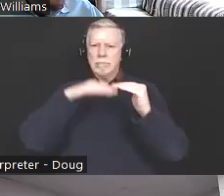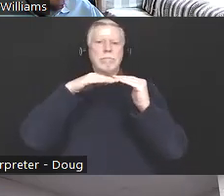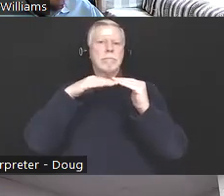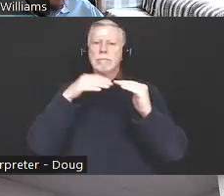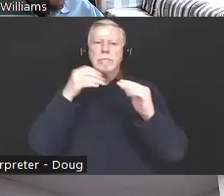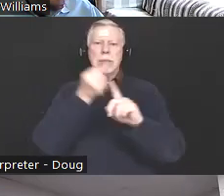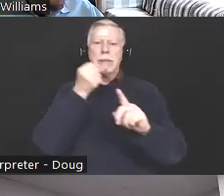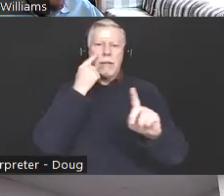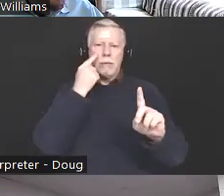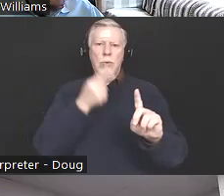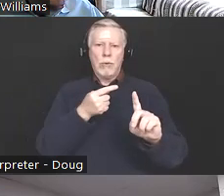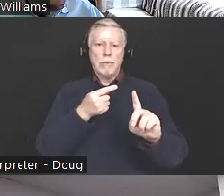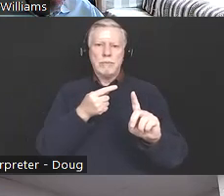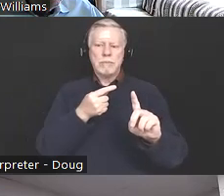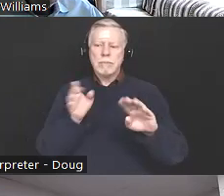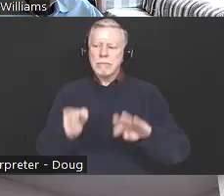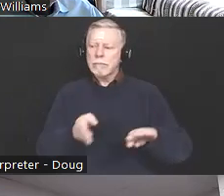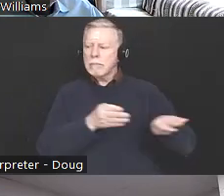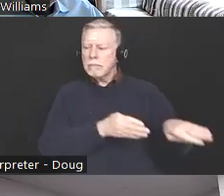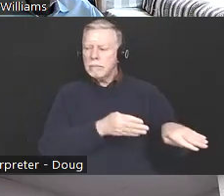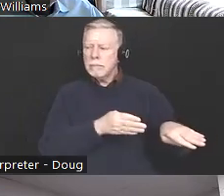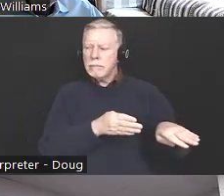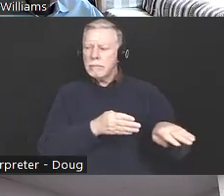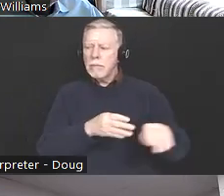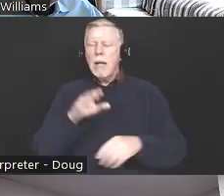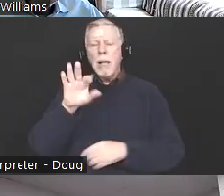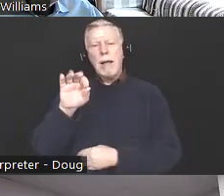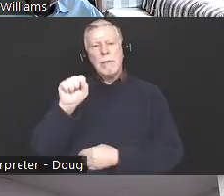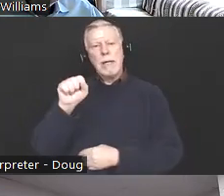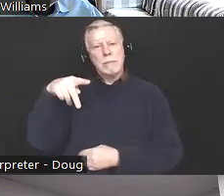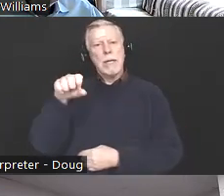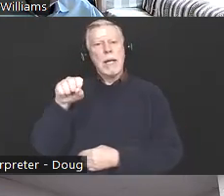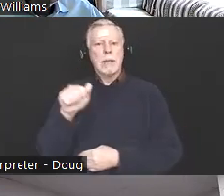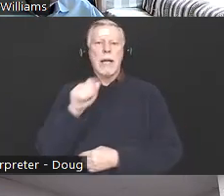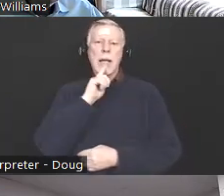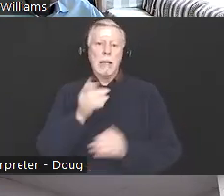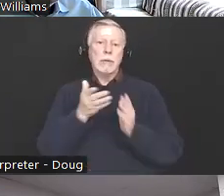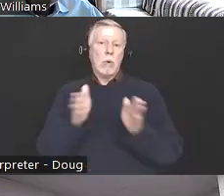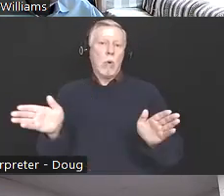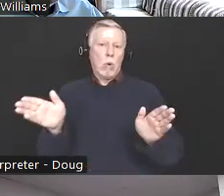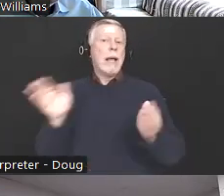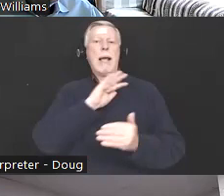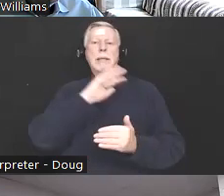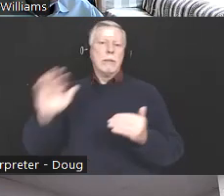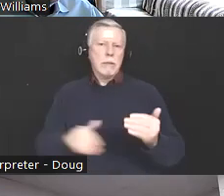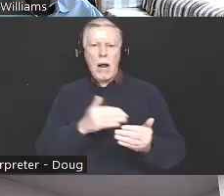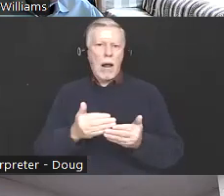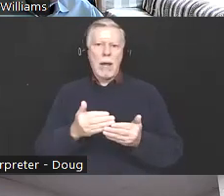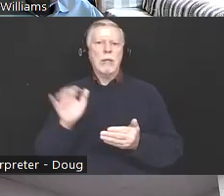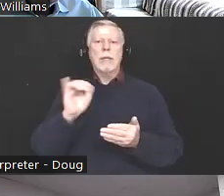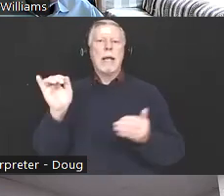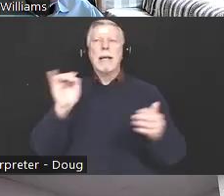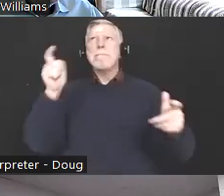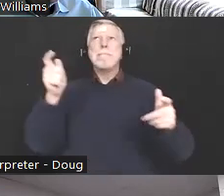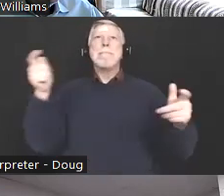And we did discuss FFPSA as a whole in its entirety as this massive, I just keep referring to it